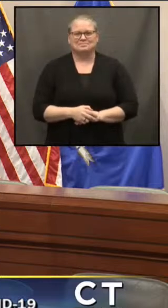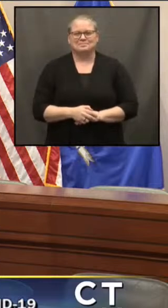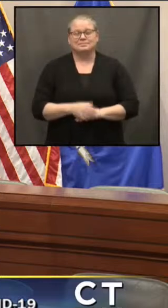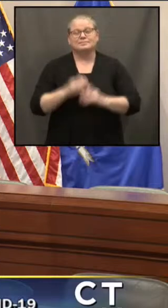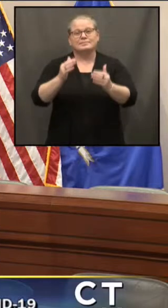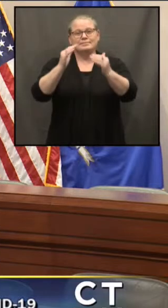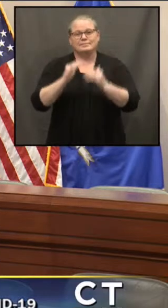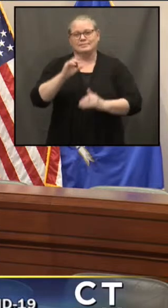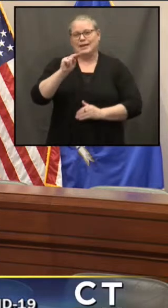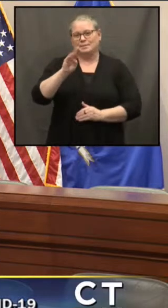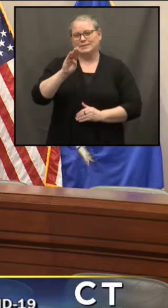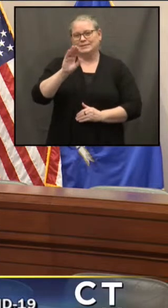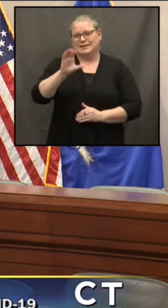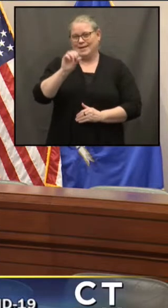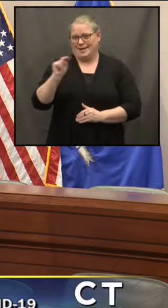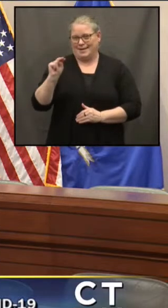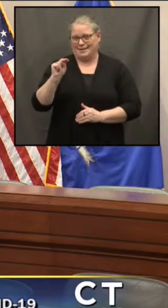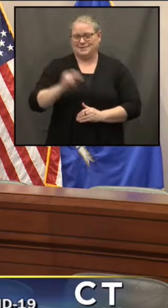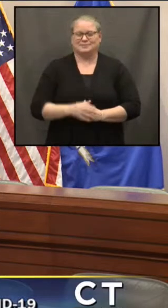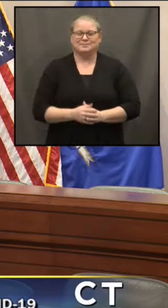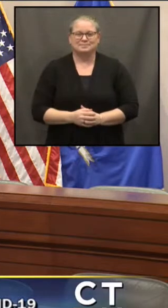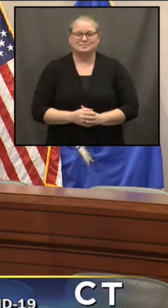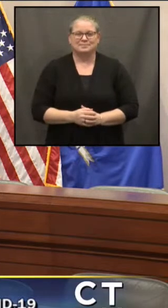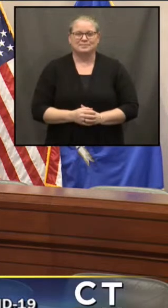NBC Connecticut.